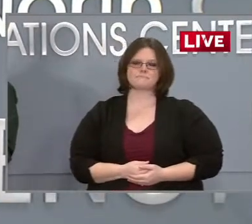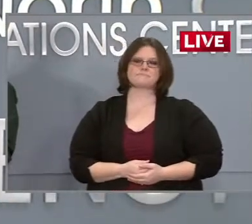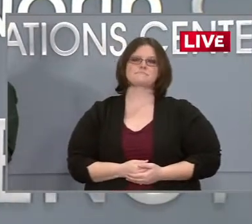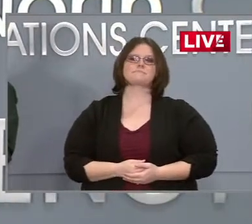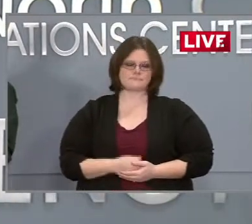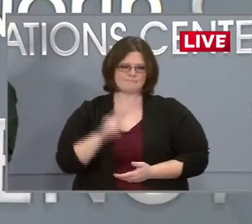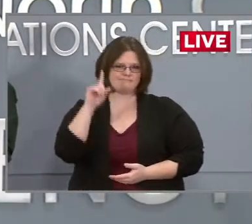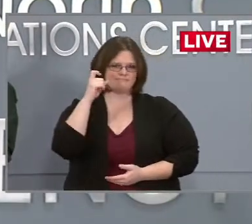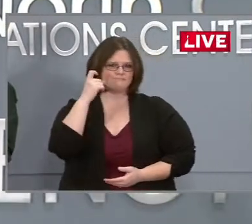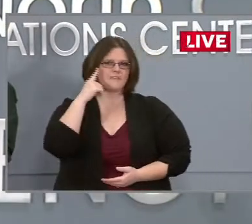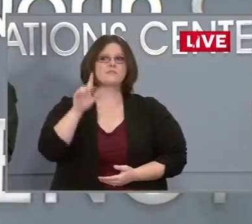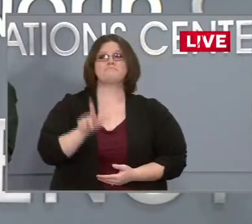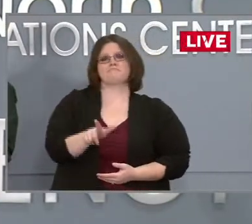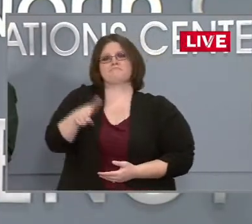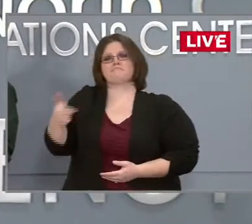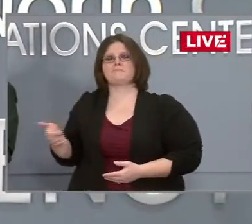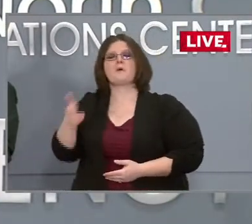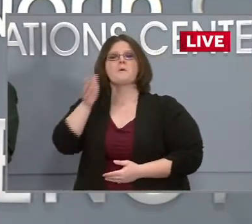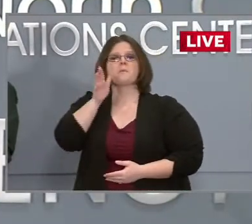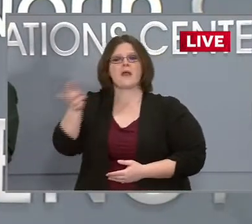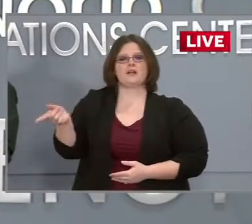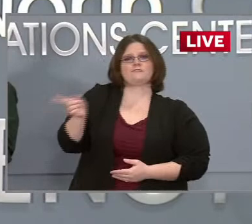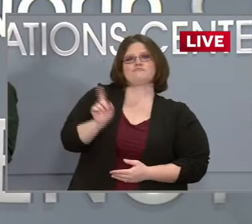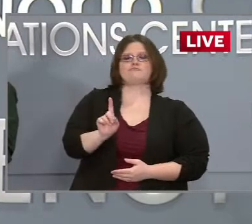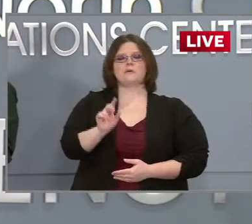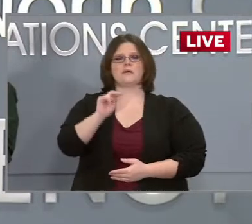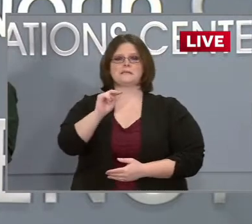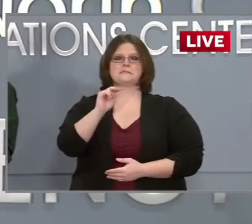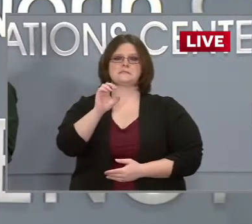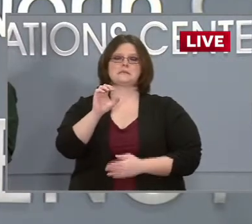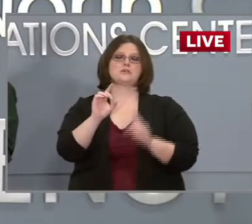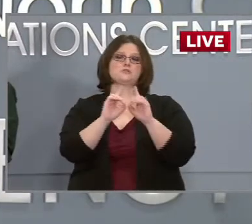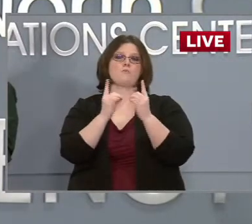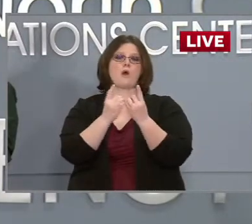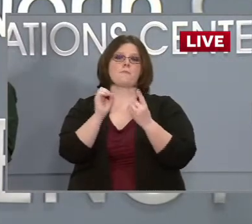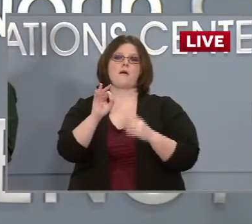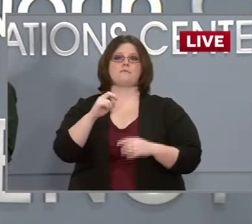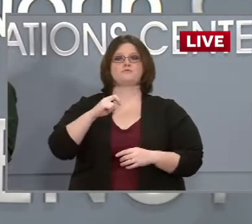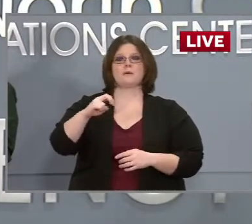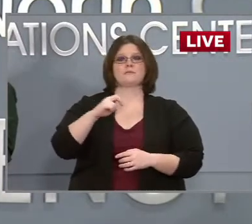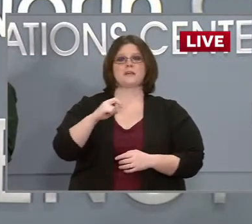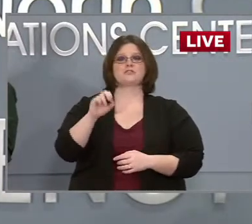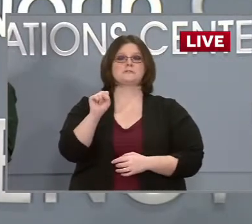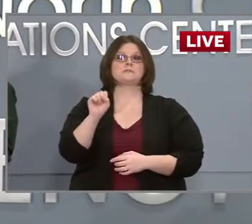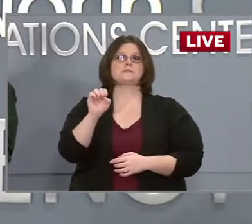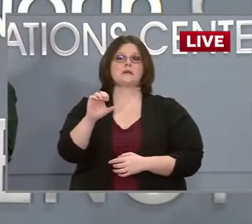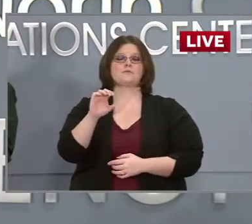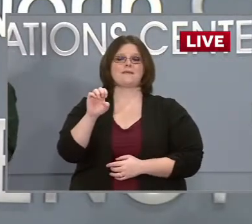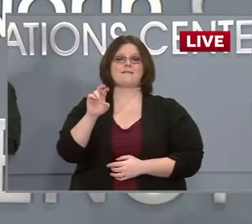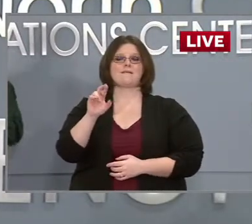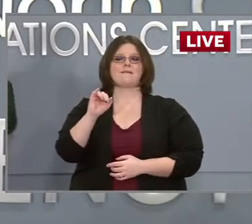Thank you, Don. we will hear from North Carolina Department of Transportation Secretary Eric Boyette.